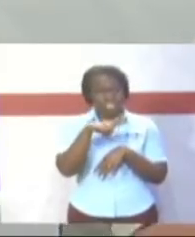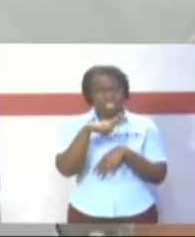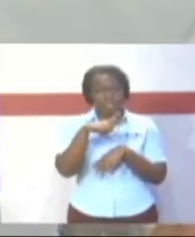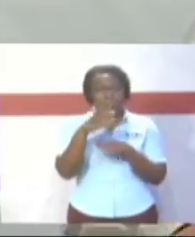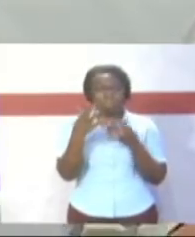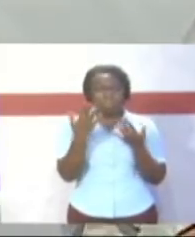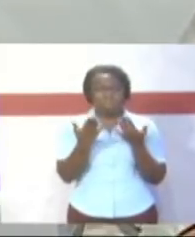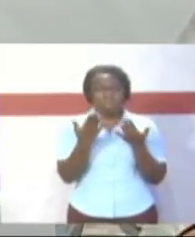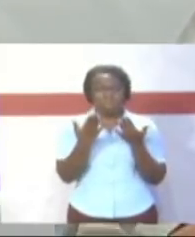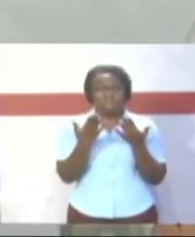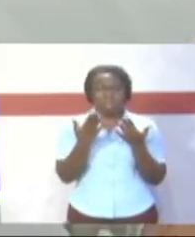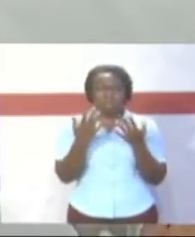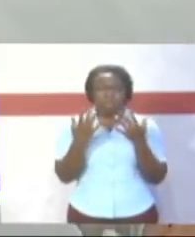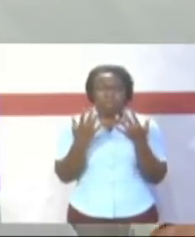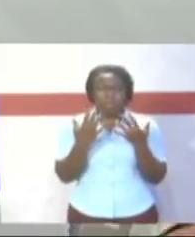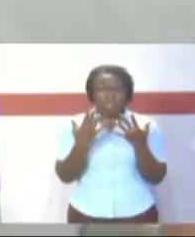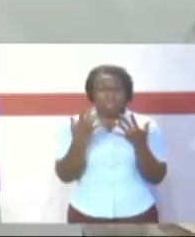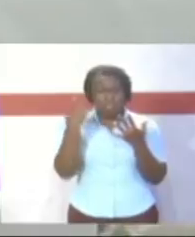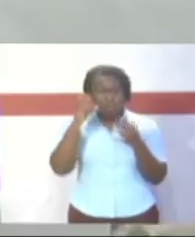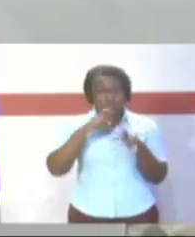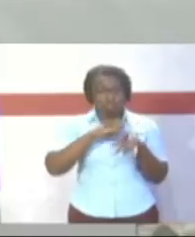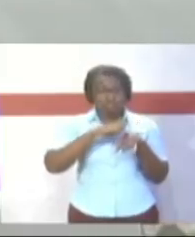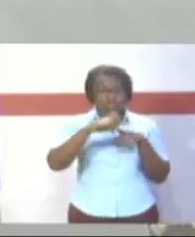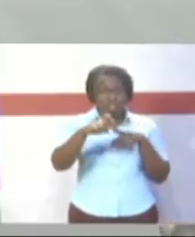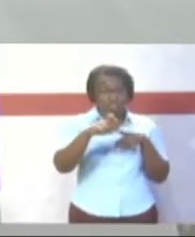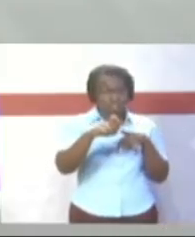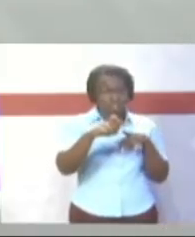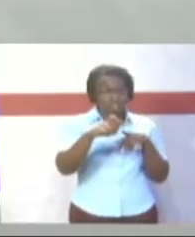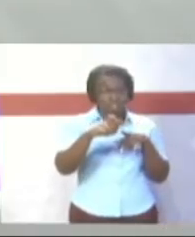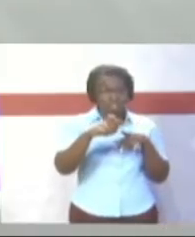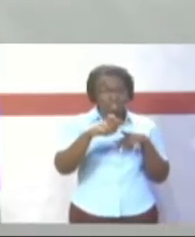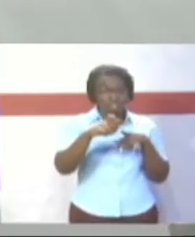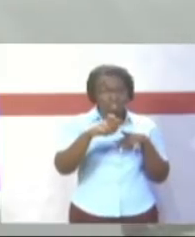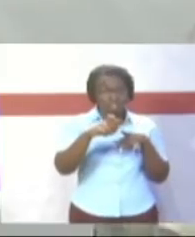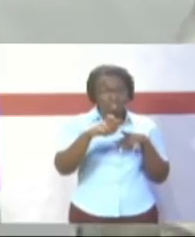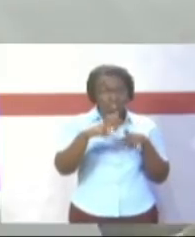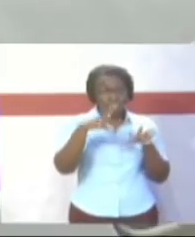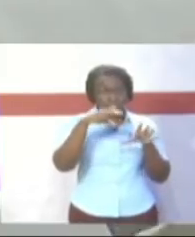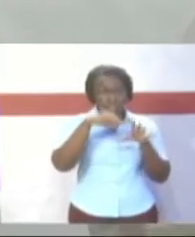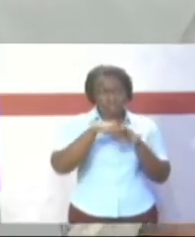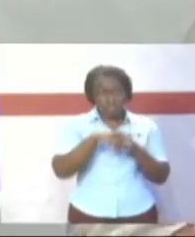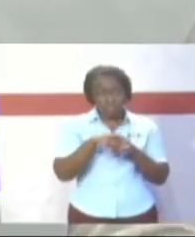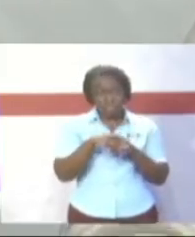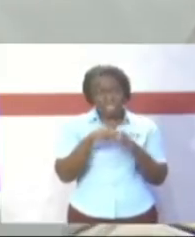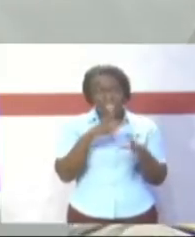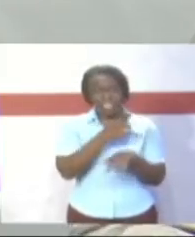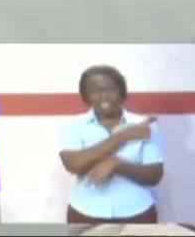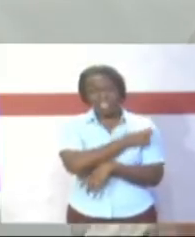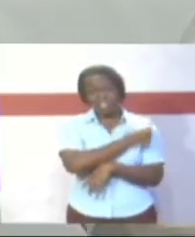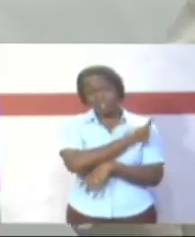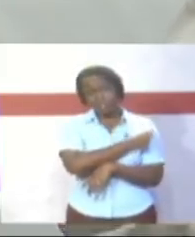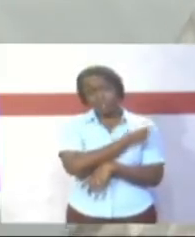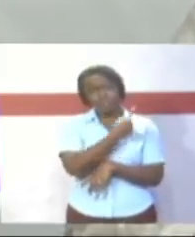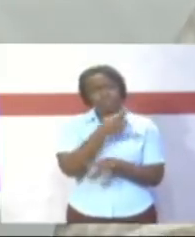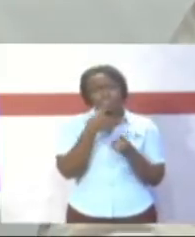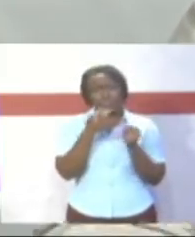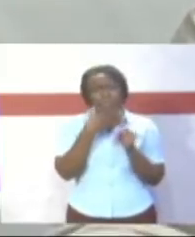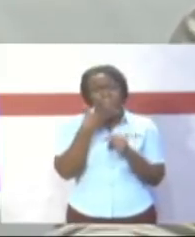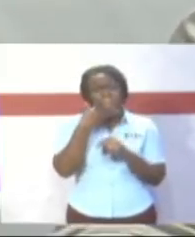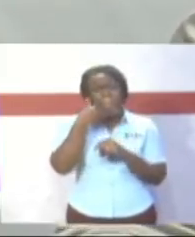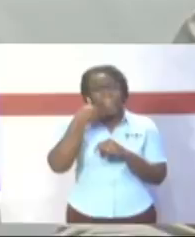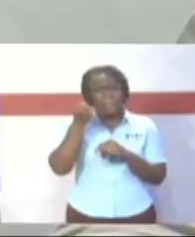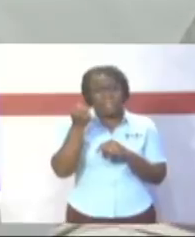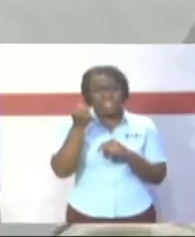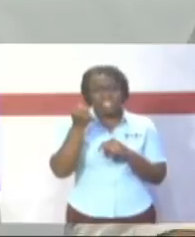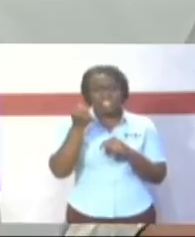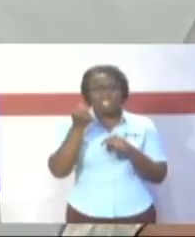transfer into the parallel system, so that we are taking all precautions to cope with the